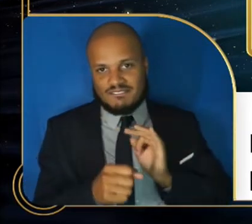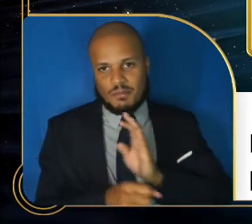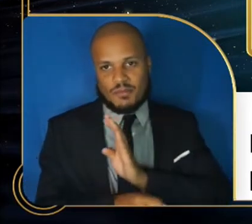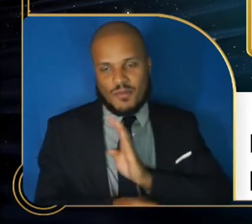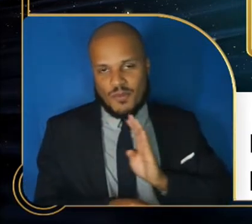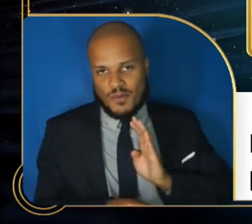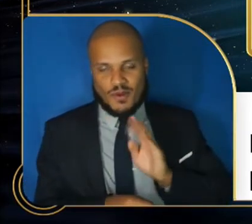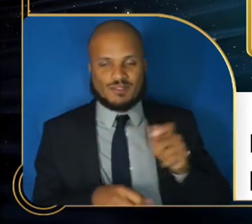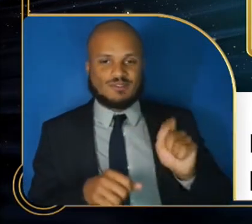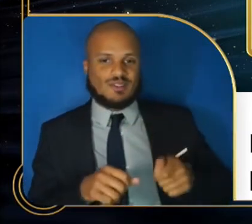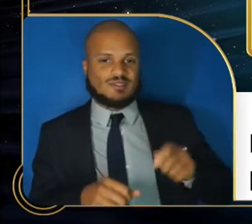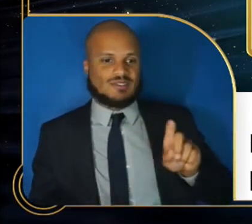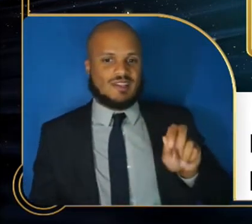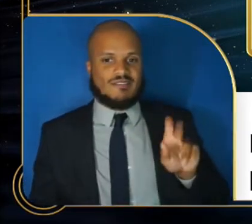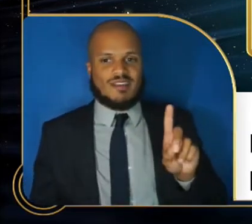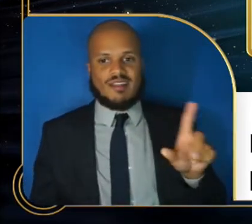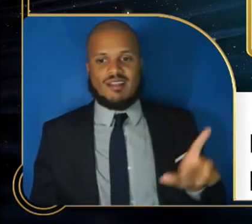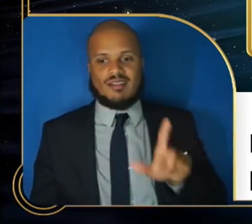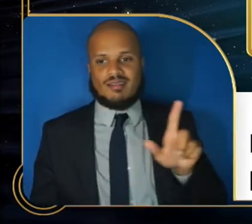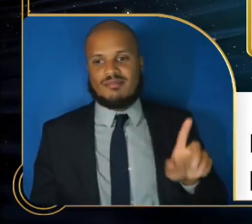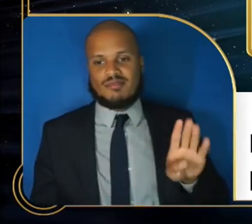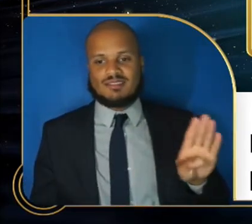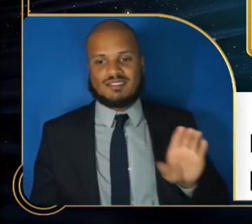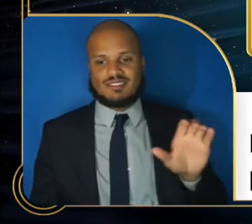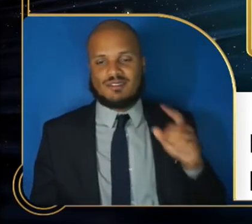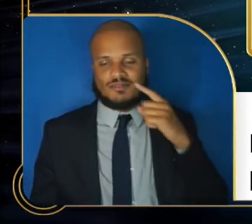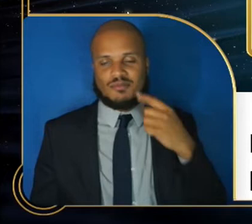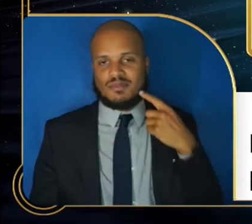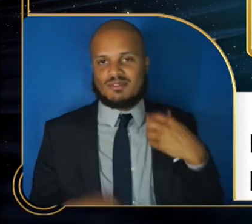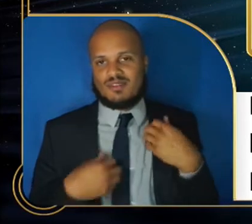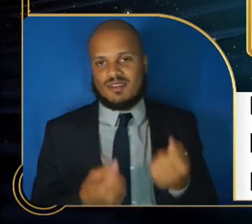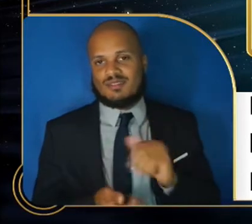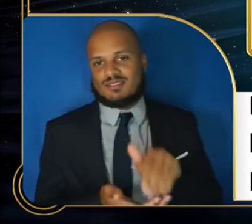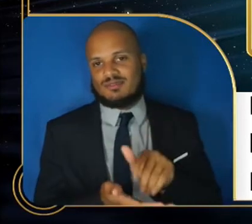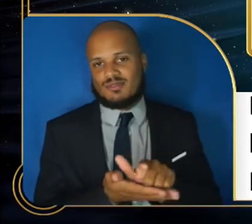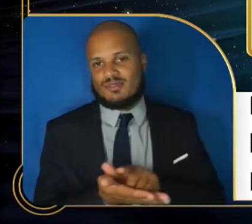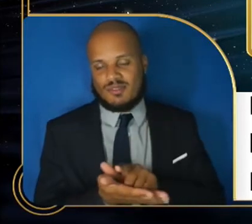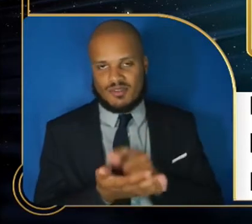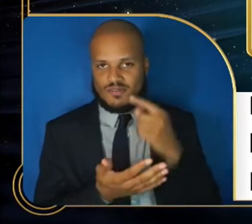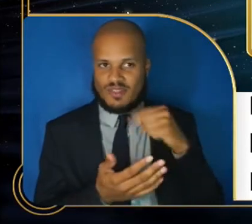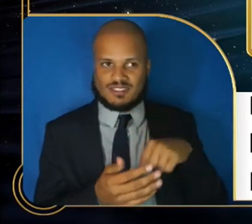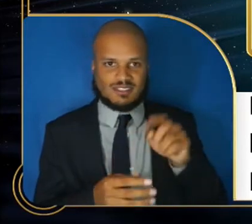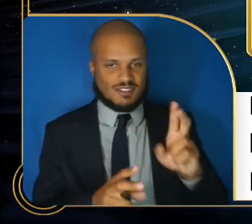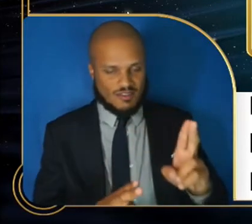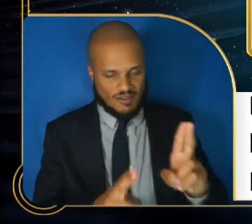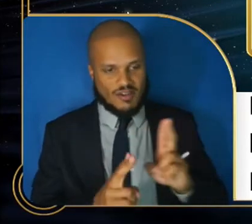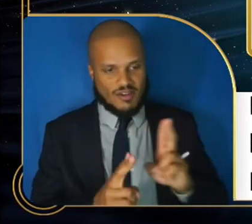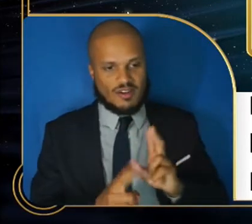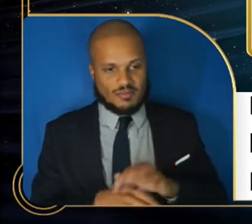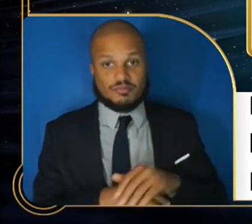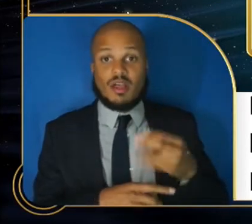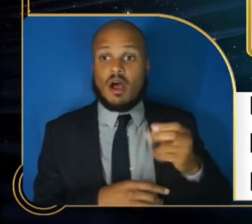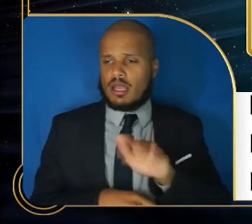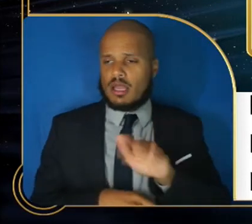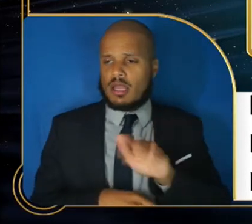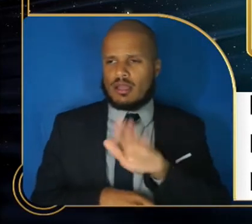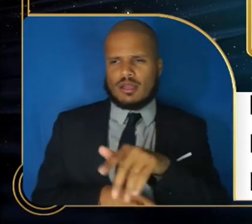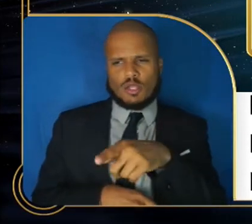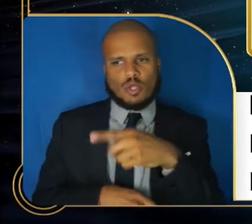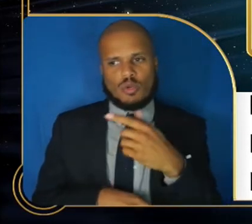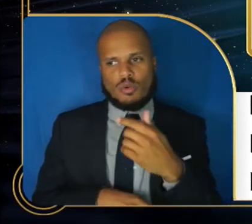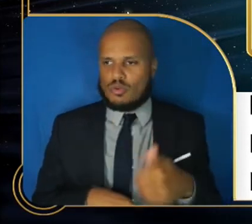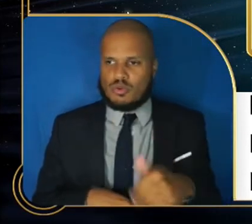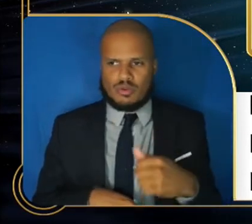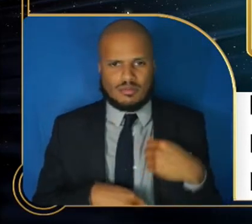Bazelon Center for Mental Health Law for this tremendous honor. Holly, you are and remain one of